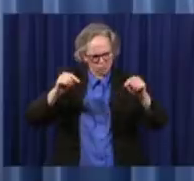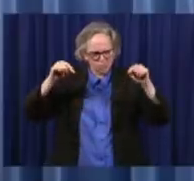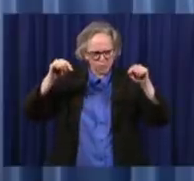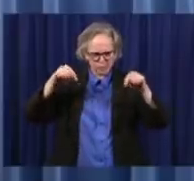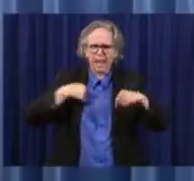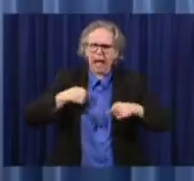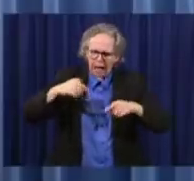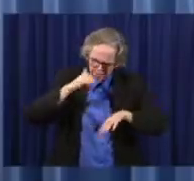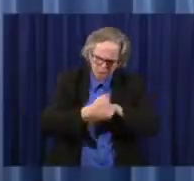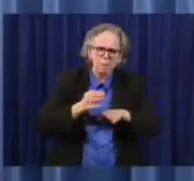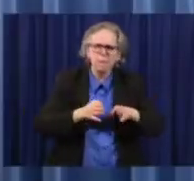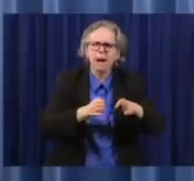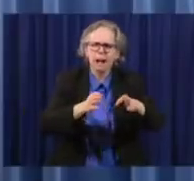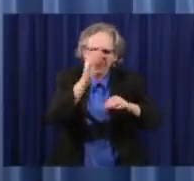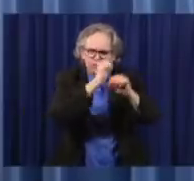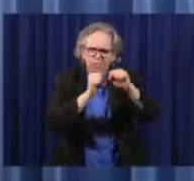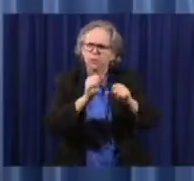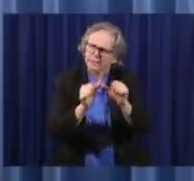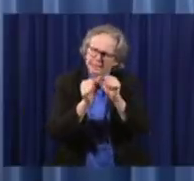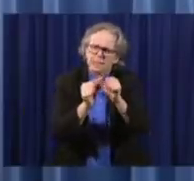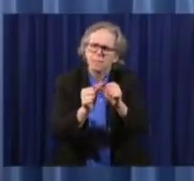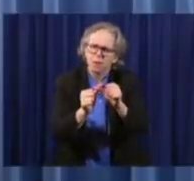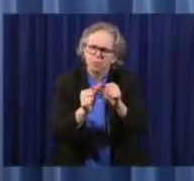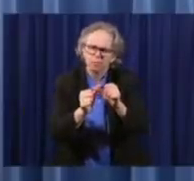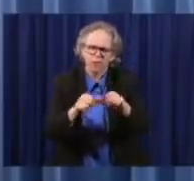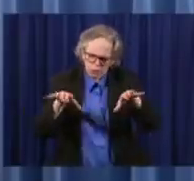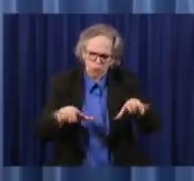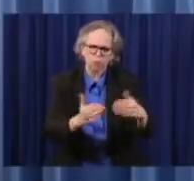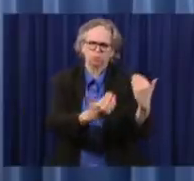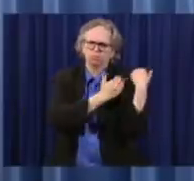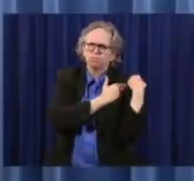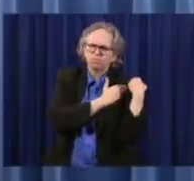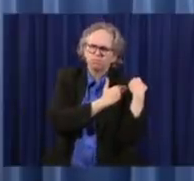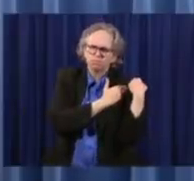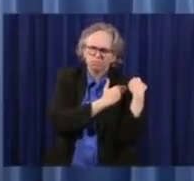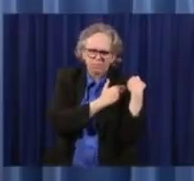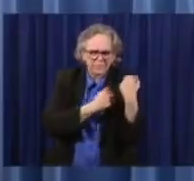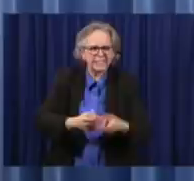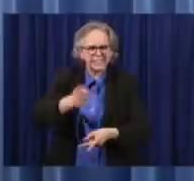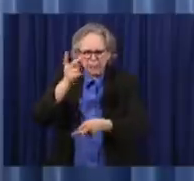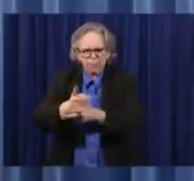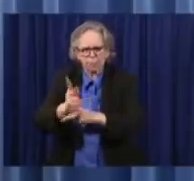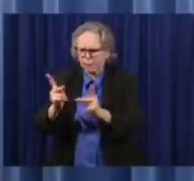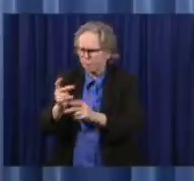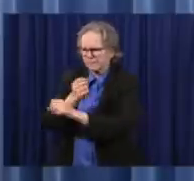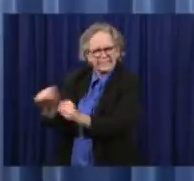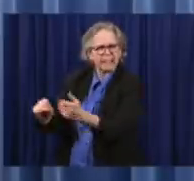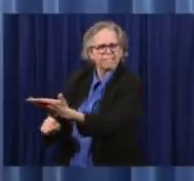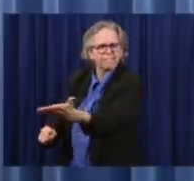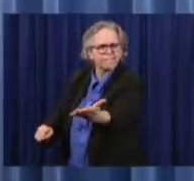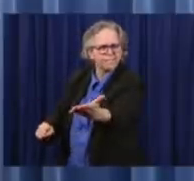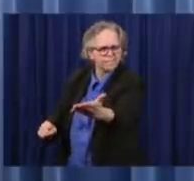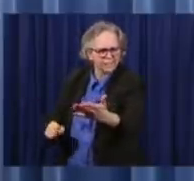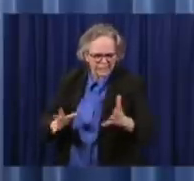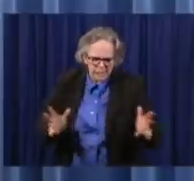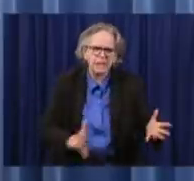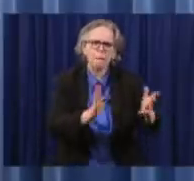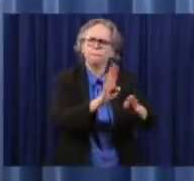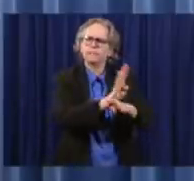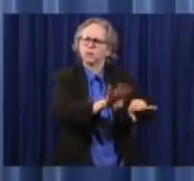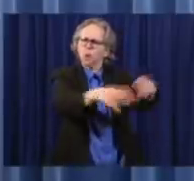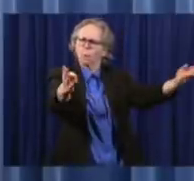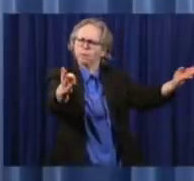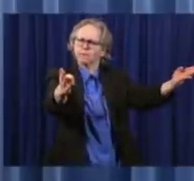going. Let's do it responsibly. Let's keep our people safe. Let's get our businesses back open.